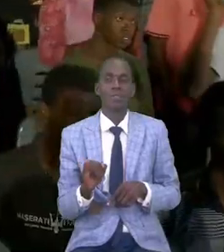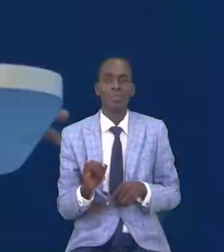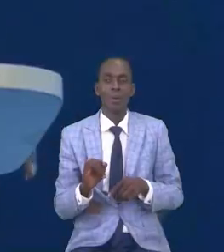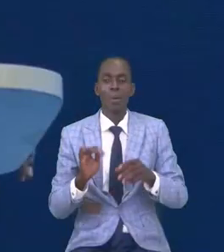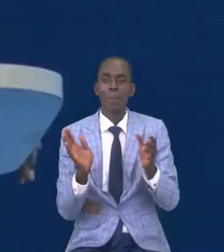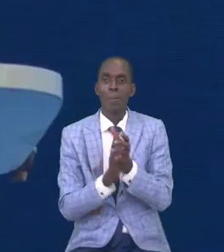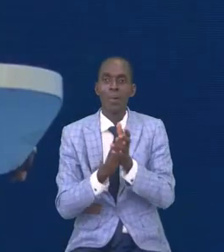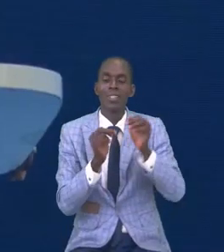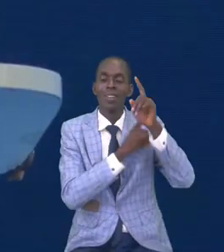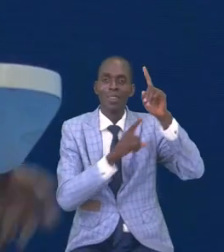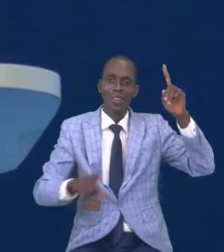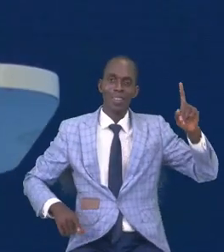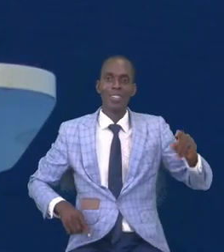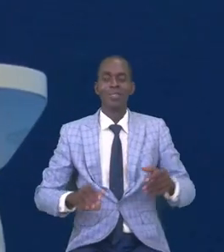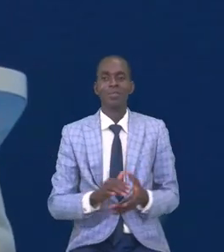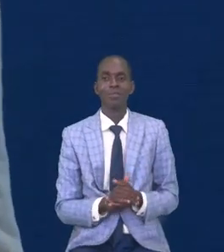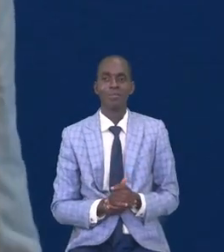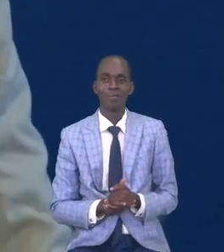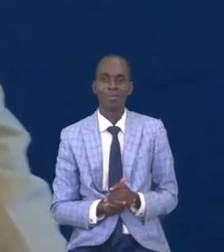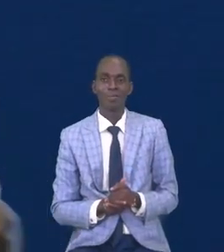Praise the Lord.